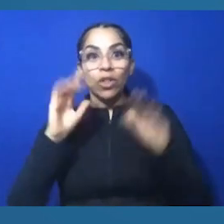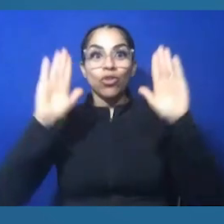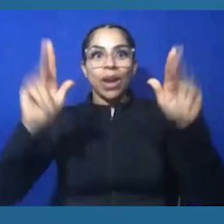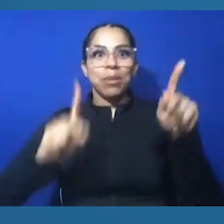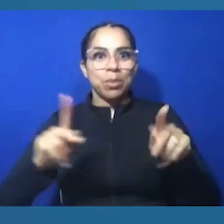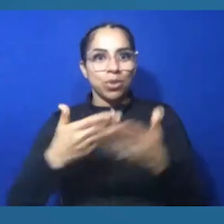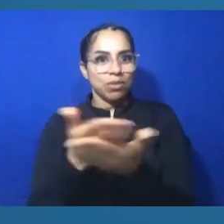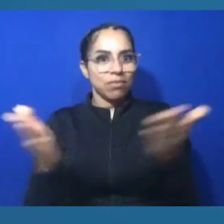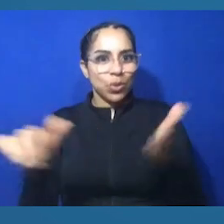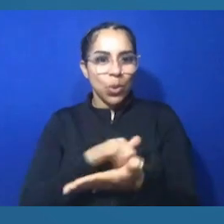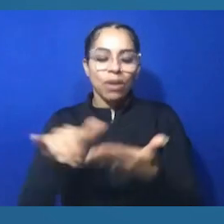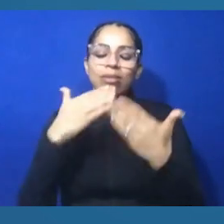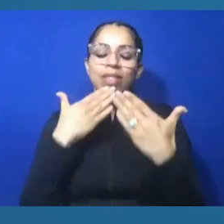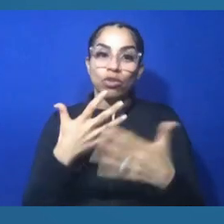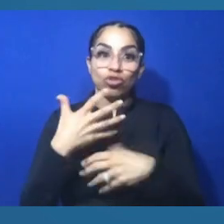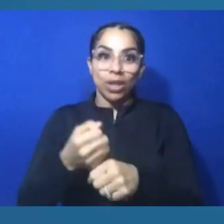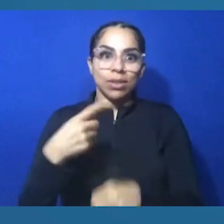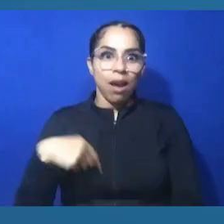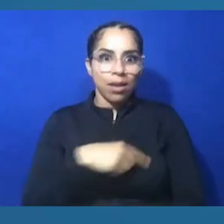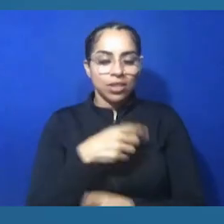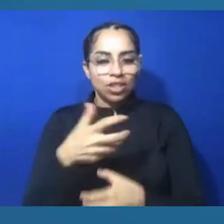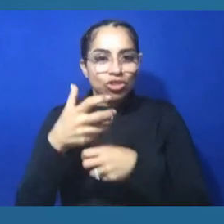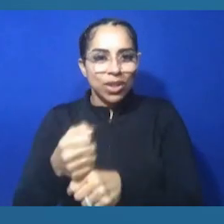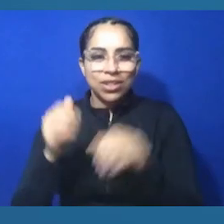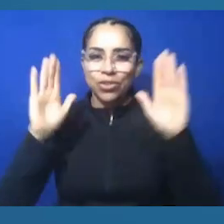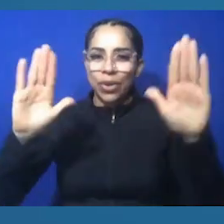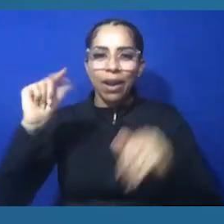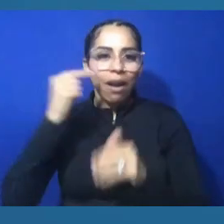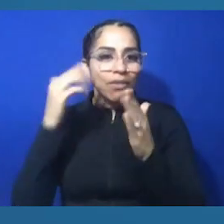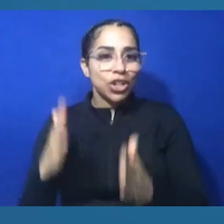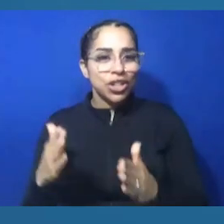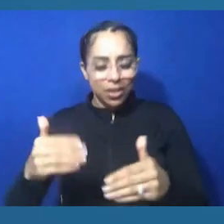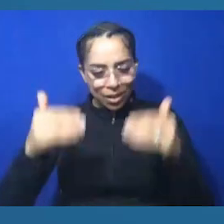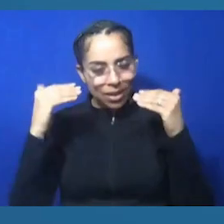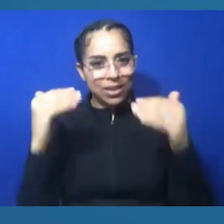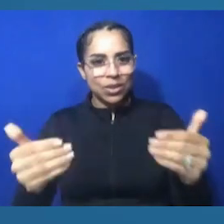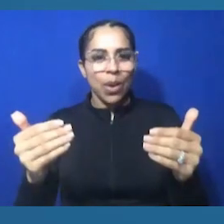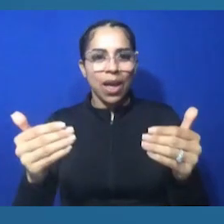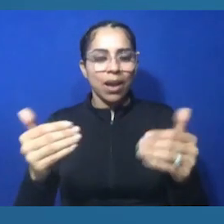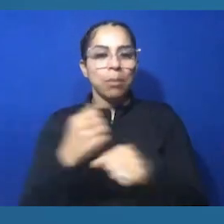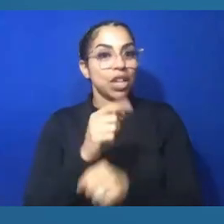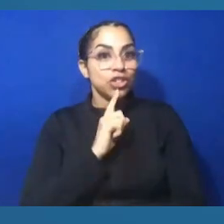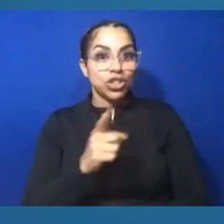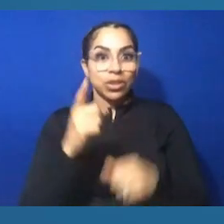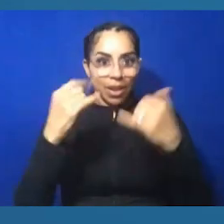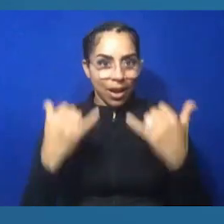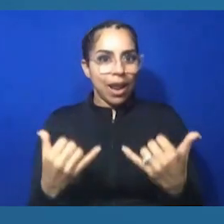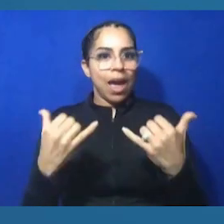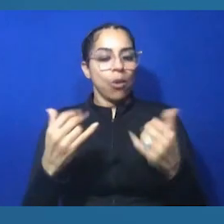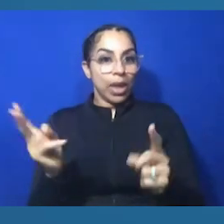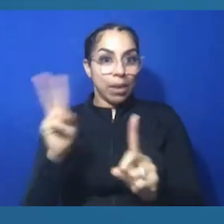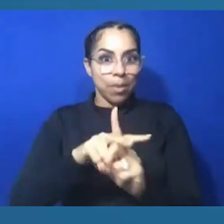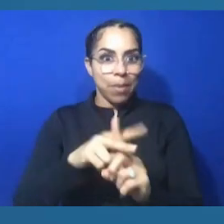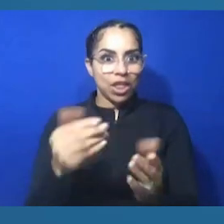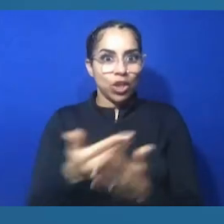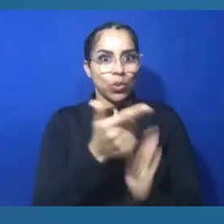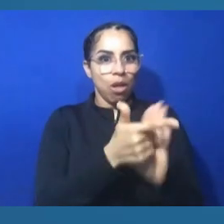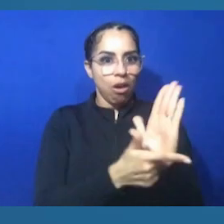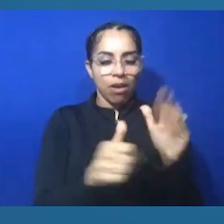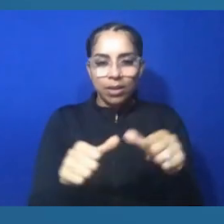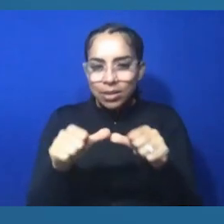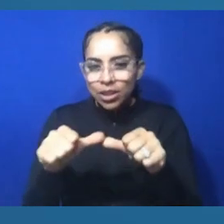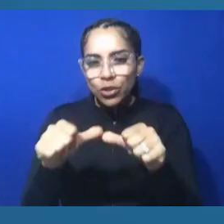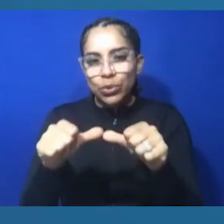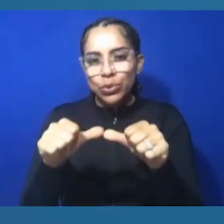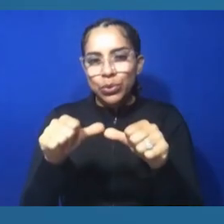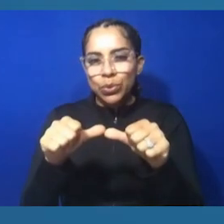us. Thank you for your trust in this great governor. And let's go on and make sure that we now implement these laws and continue to